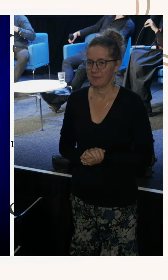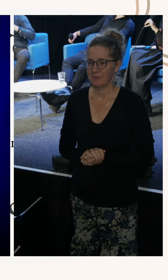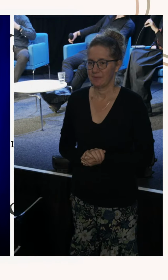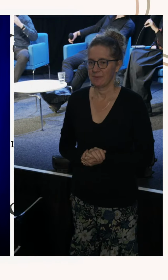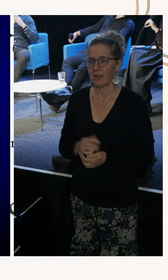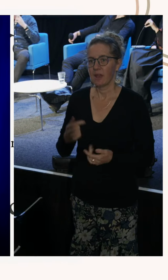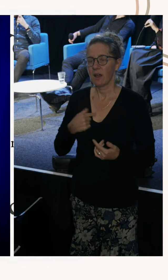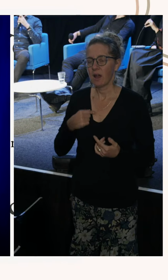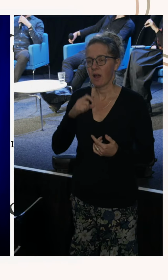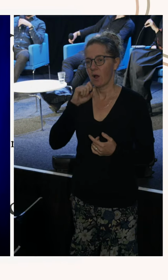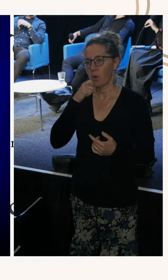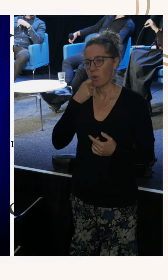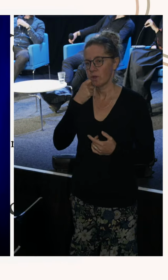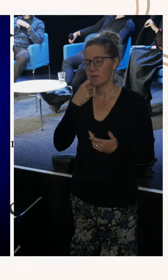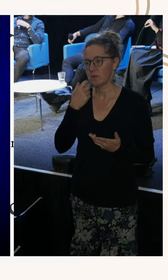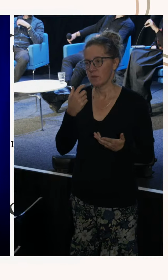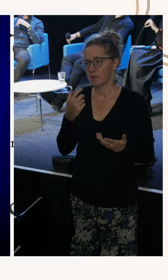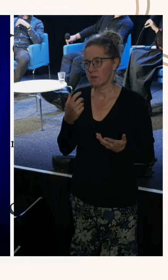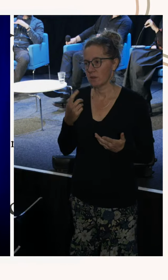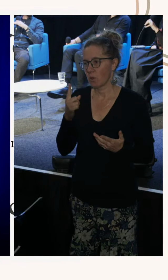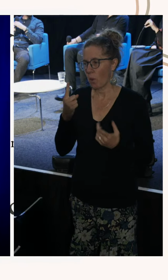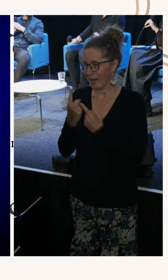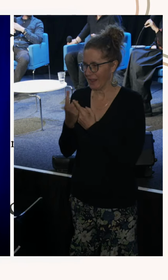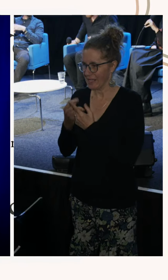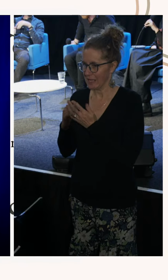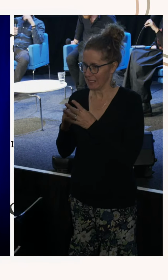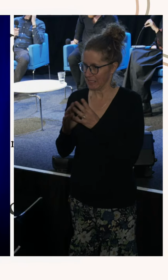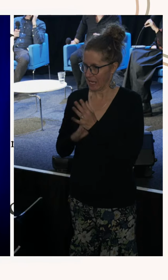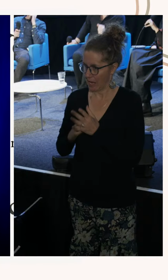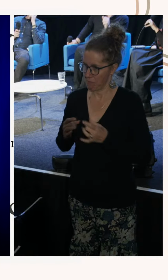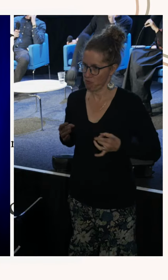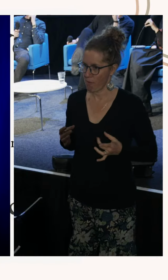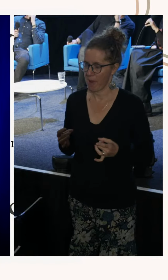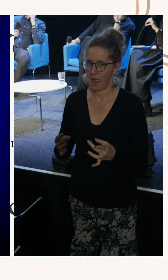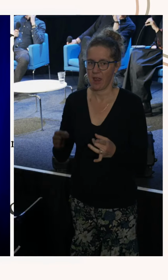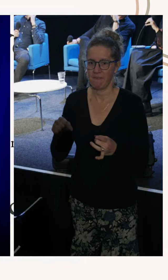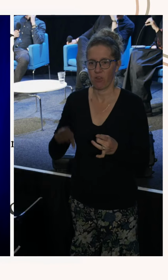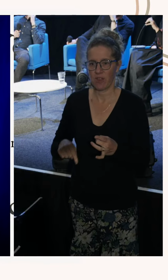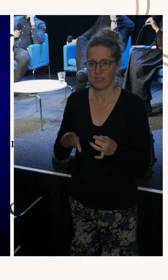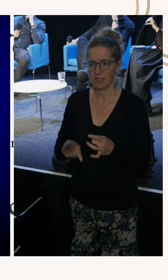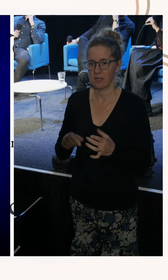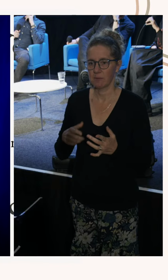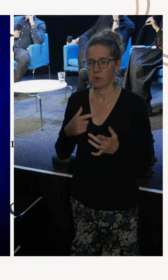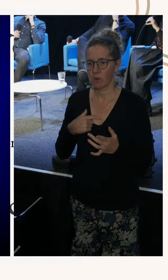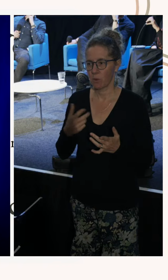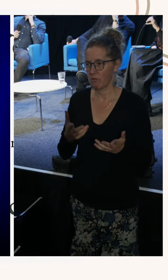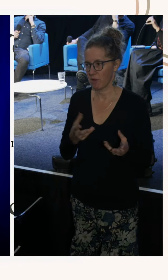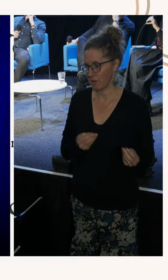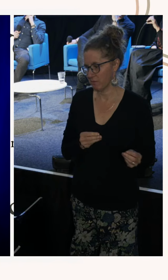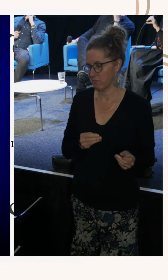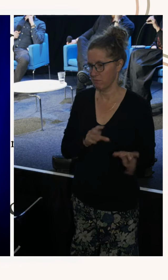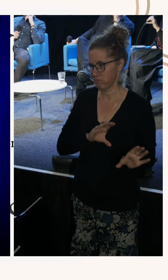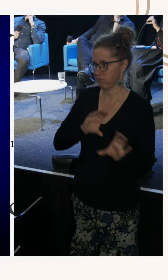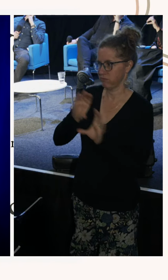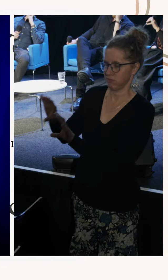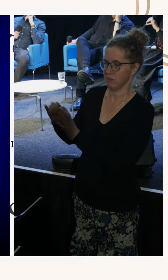would, one of the things that Sam did kind of like prepare for this, because we did sort of thrust this upon